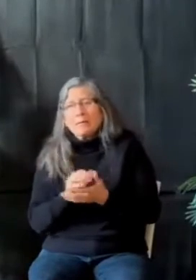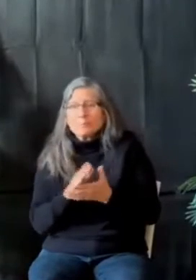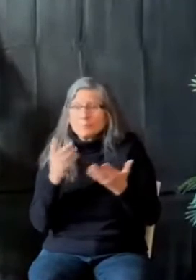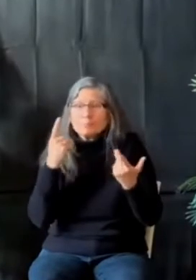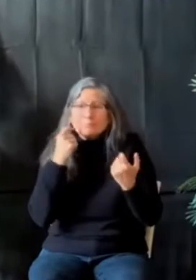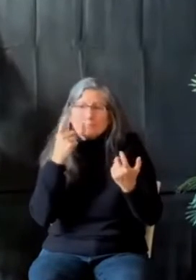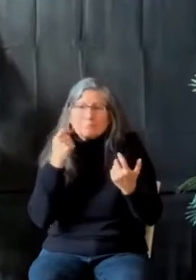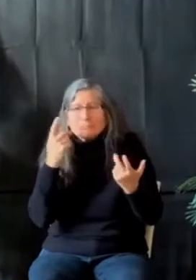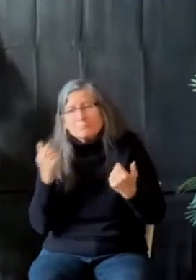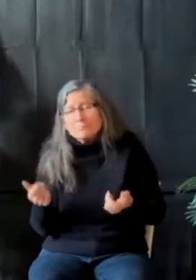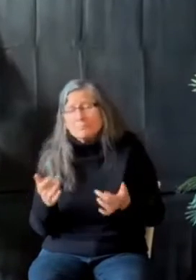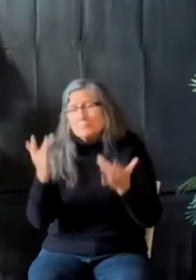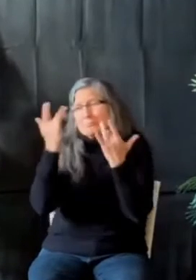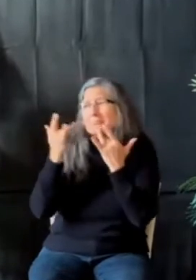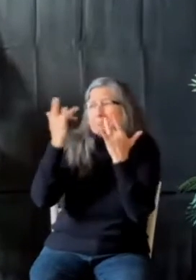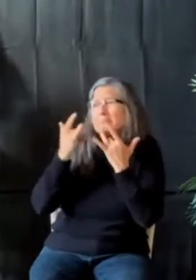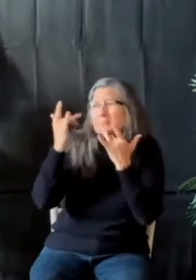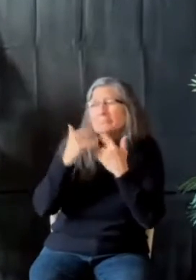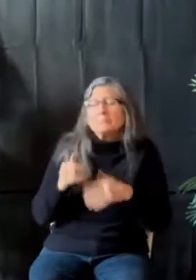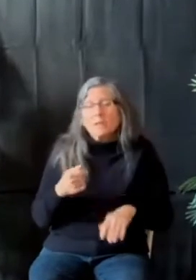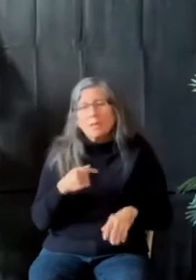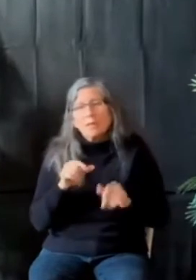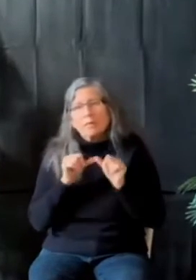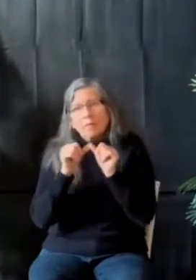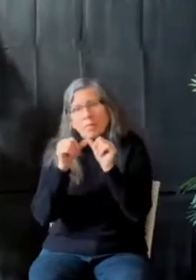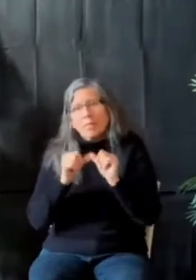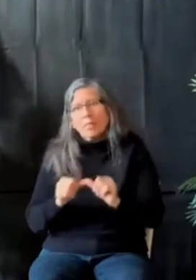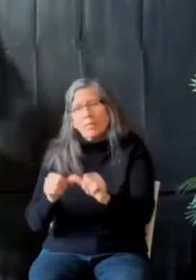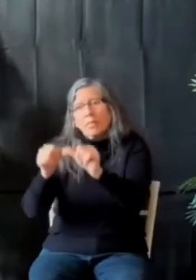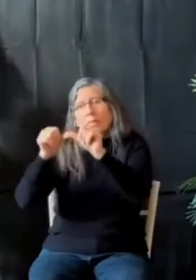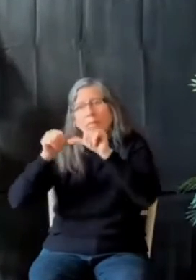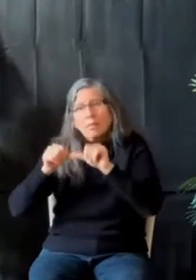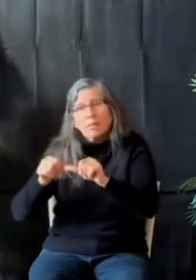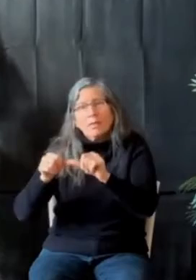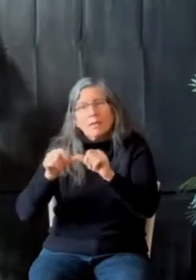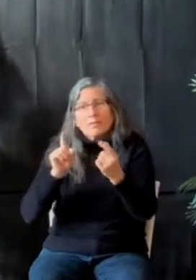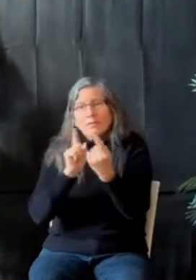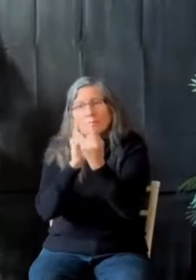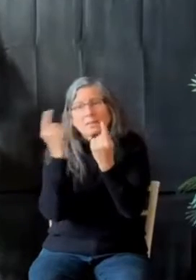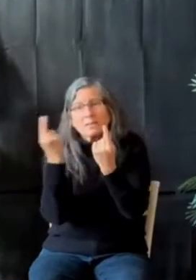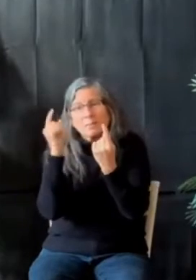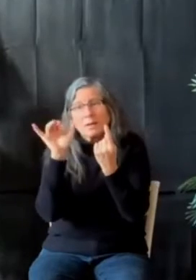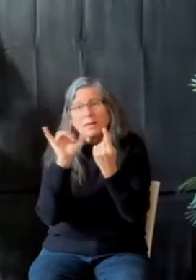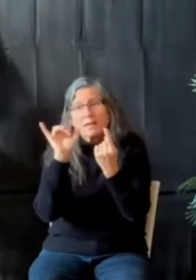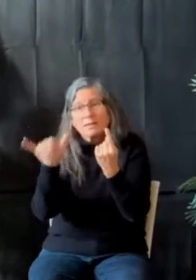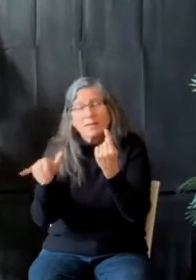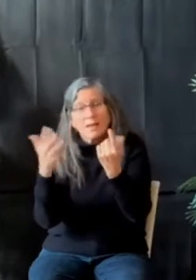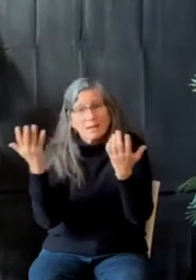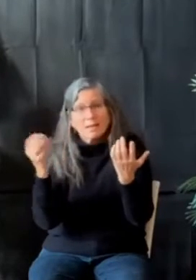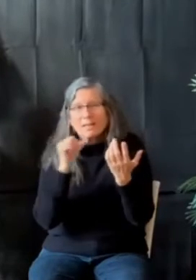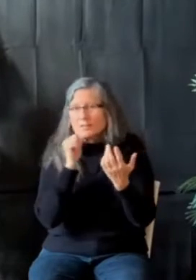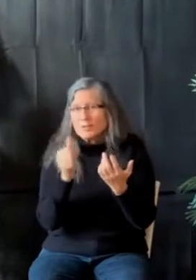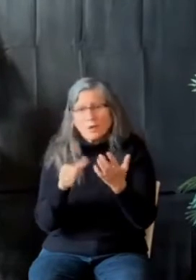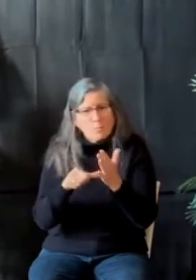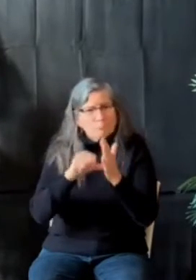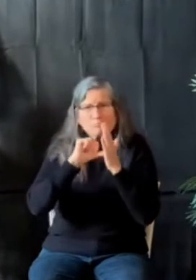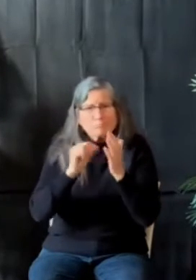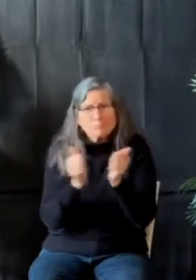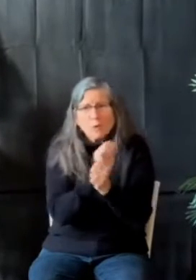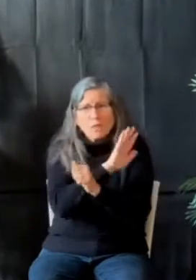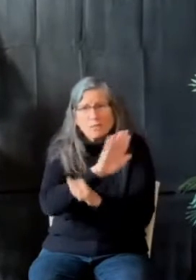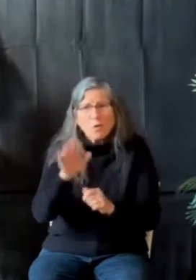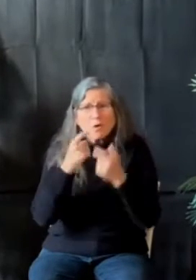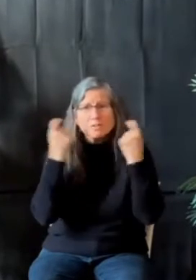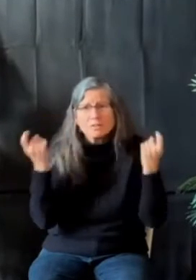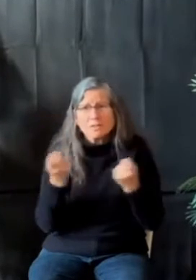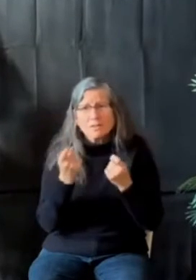and they boo-hoo. And it goes on and on. You ever seen people like that? just goes on. Don't be impressed with your sin. Your